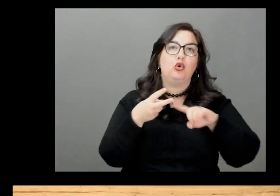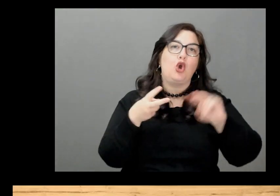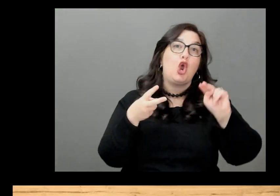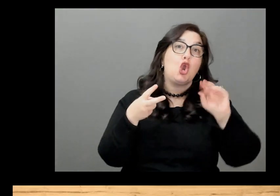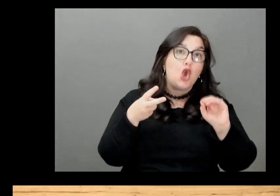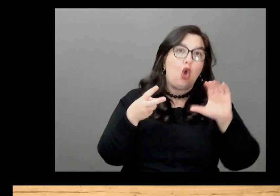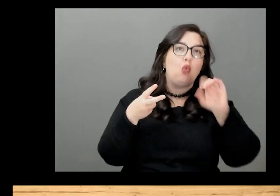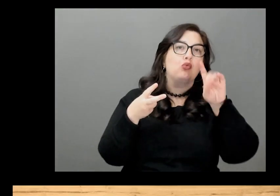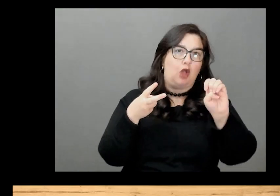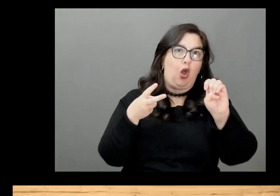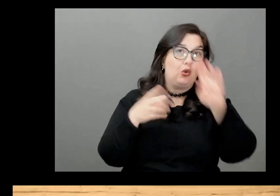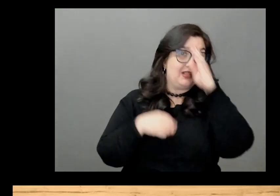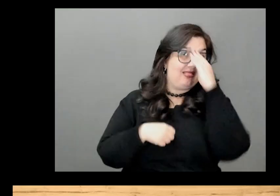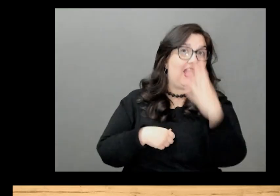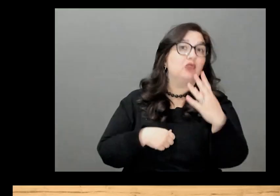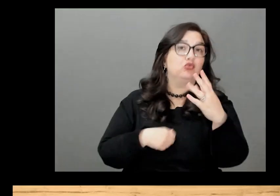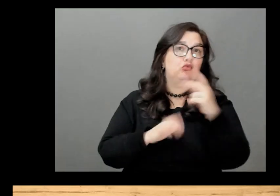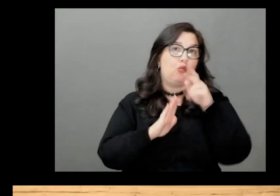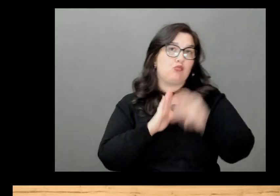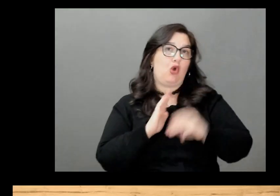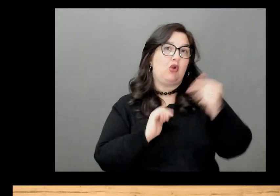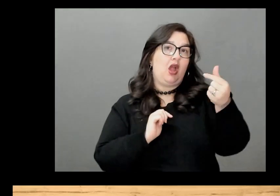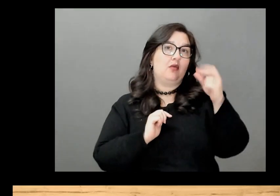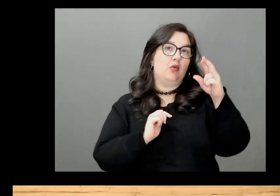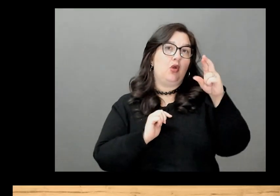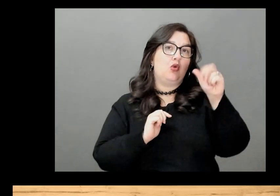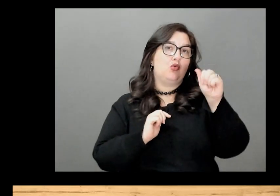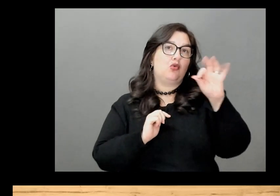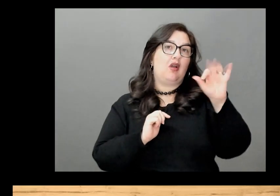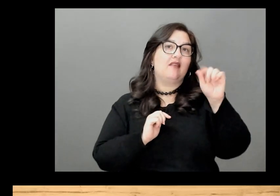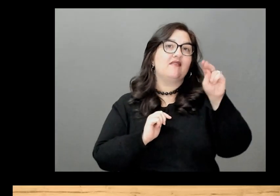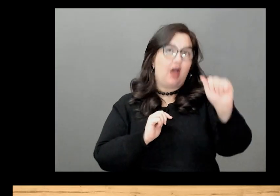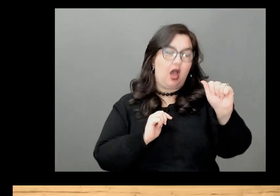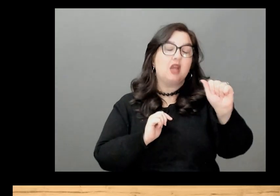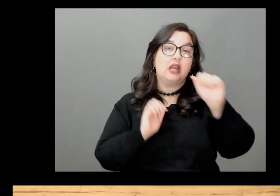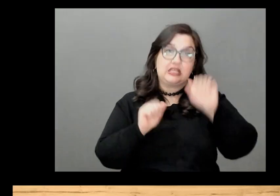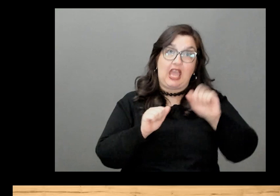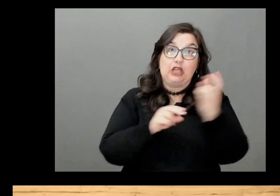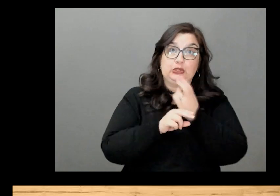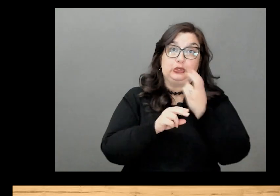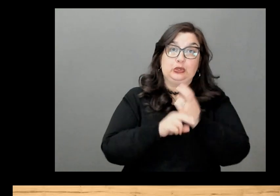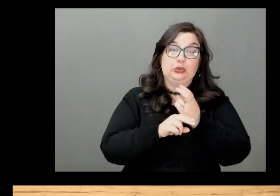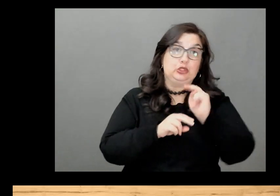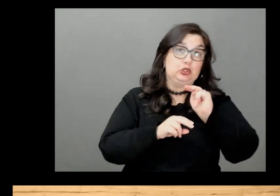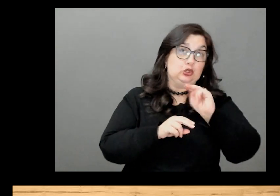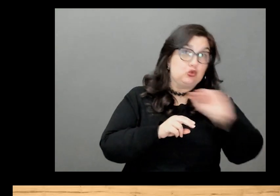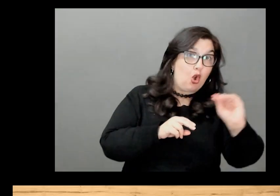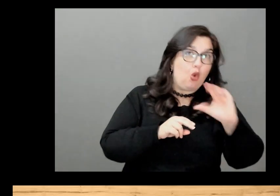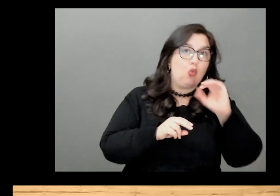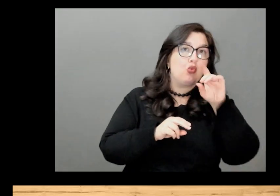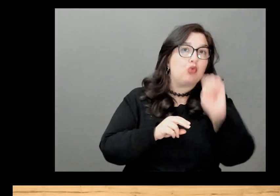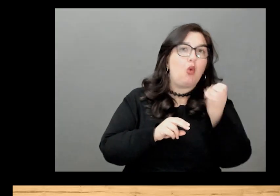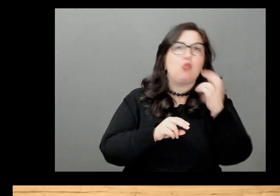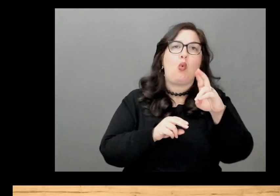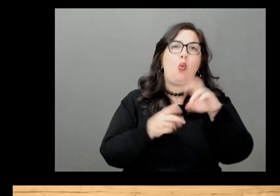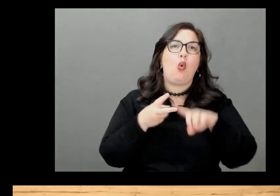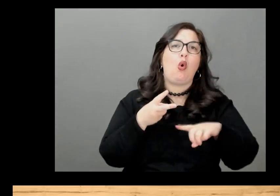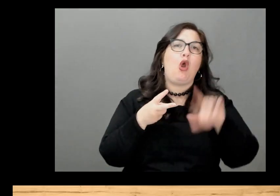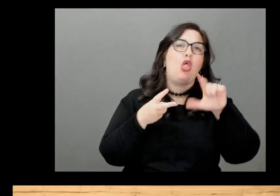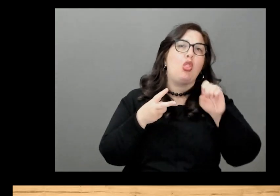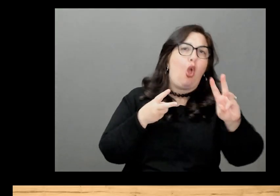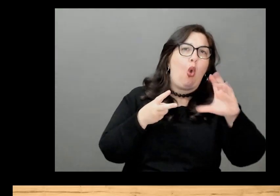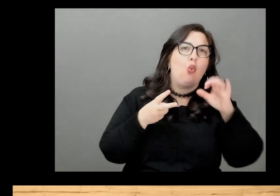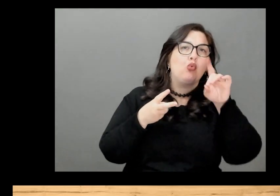Grafana provides you the ability to come in a low code way or no code in a lot of cases, and change